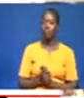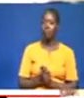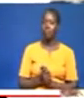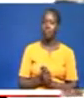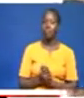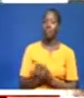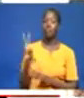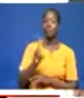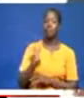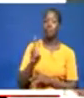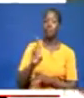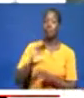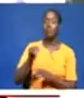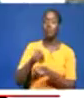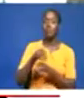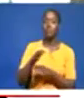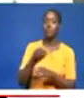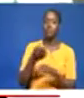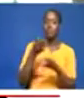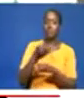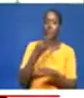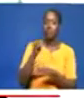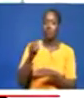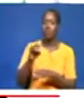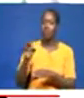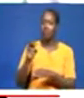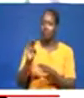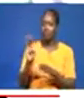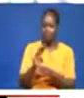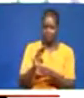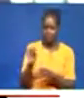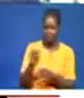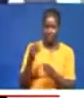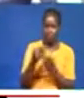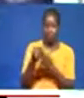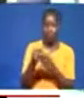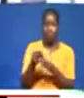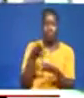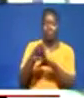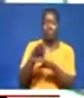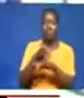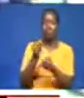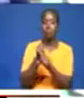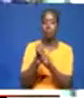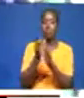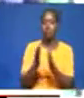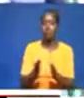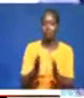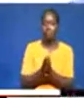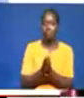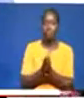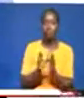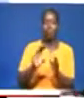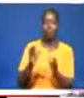Vihiga County may be losing over 300 million shillings annually to ghost workers. The County Public Service Board in a report says